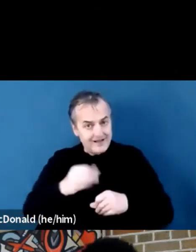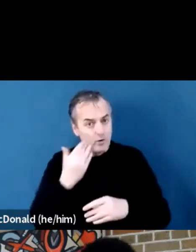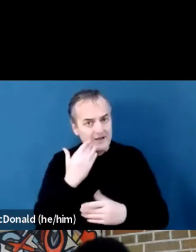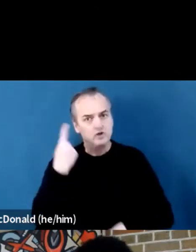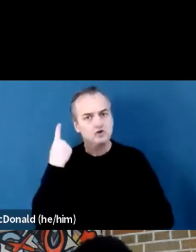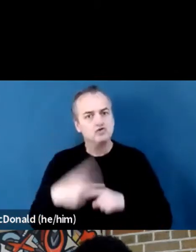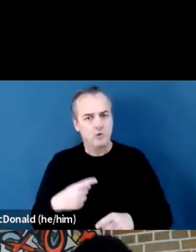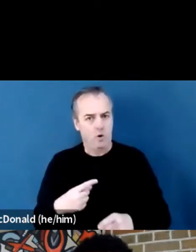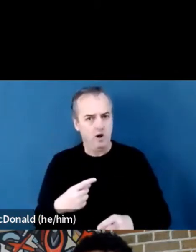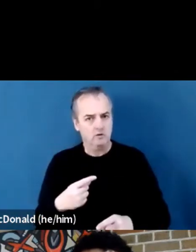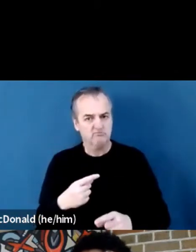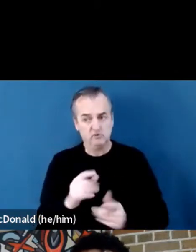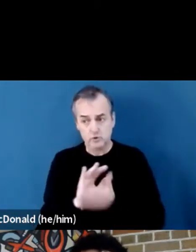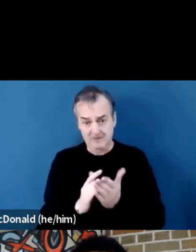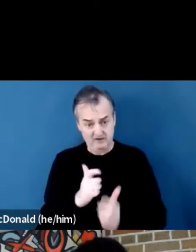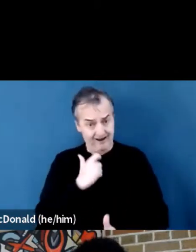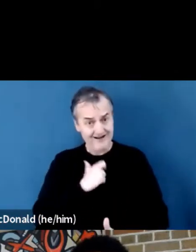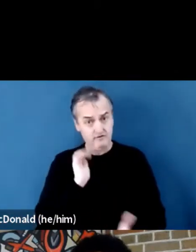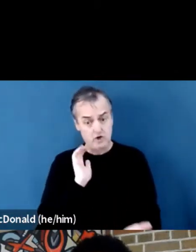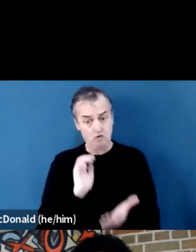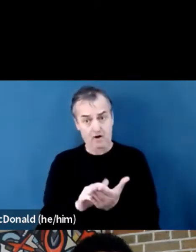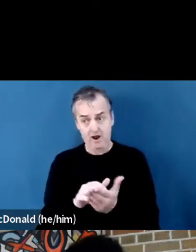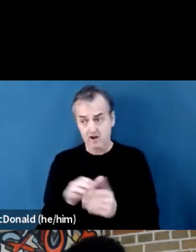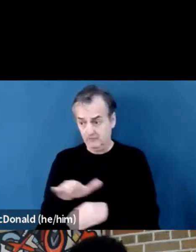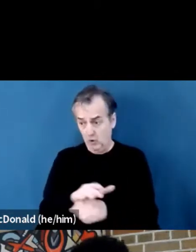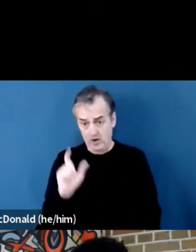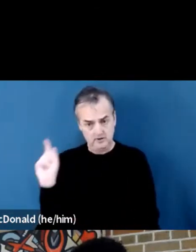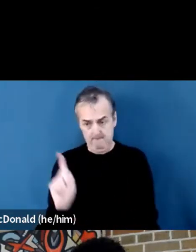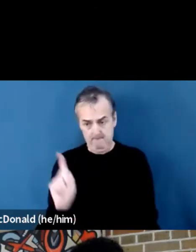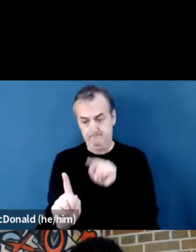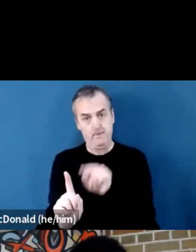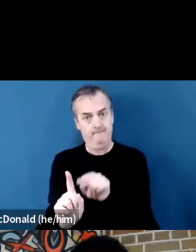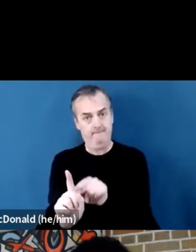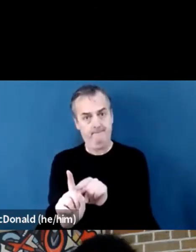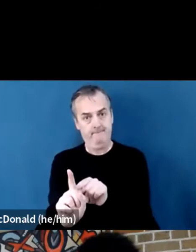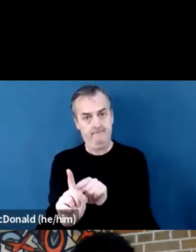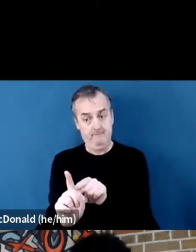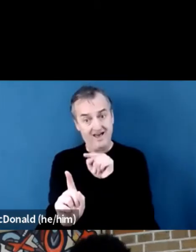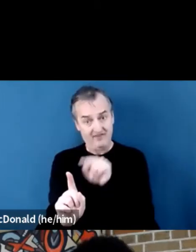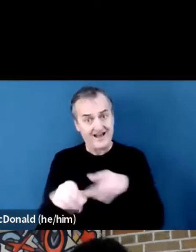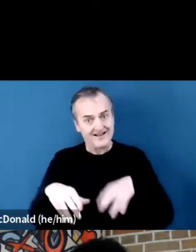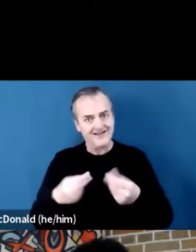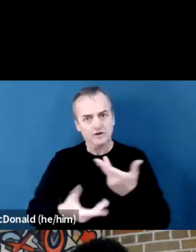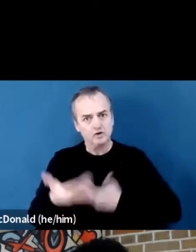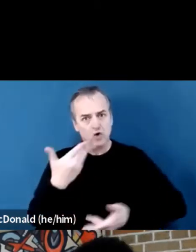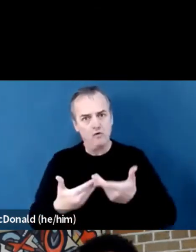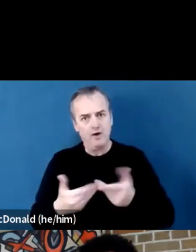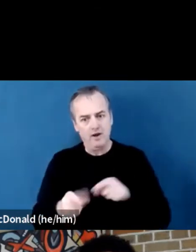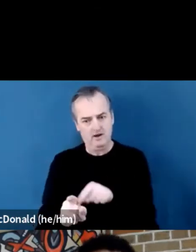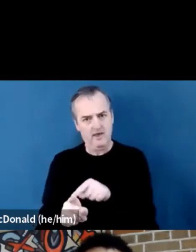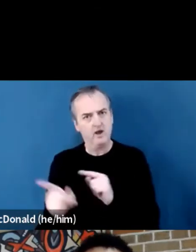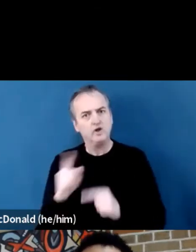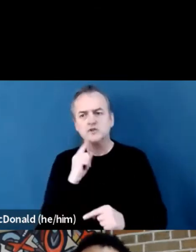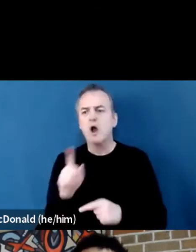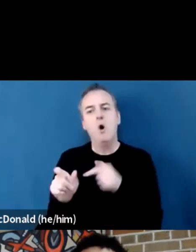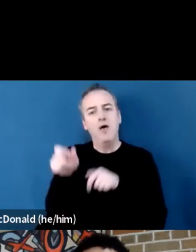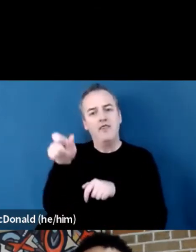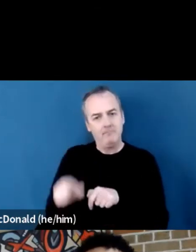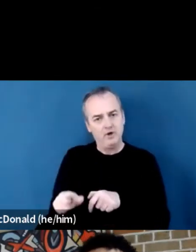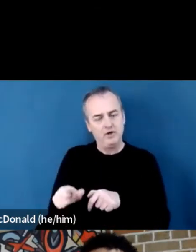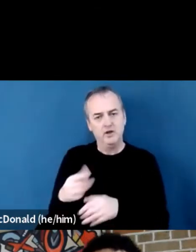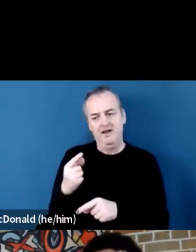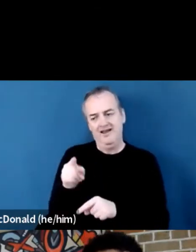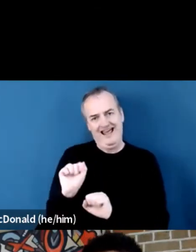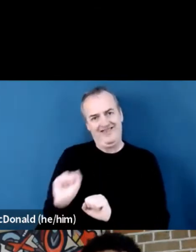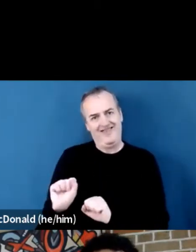in a cowboy and western film, do you know? None of it matters until that guy rides in horseback and everyone goes, ooh. So try and like find the